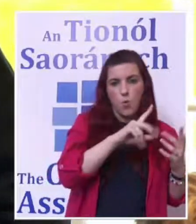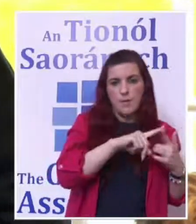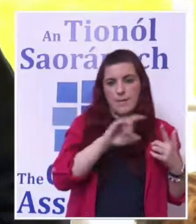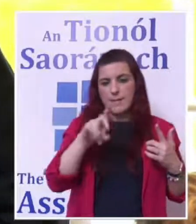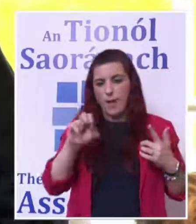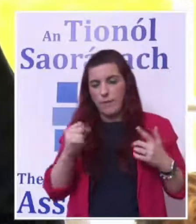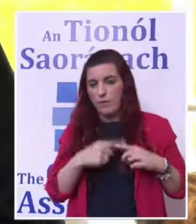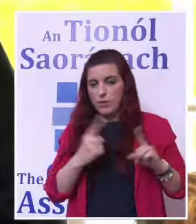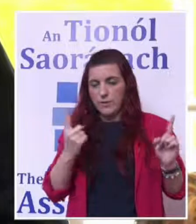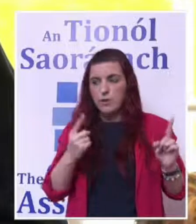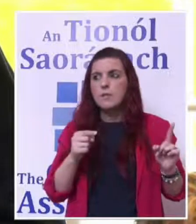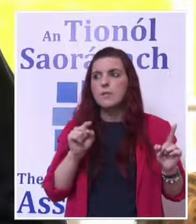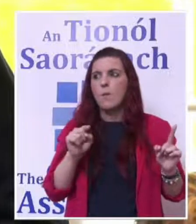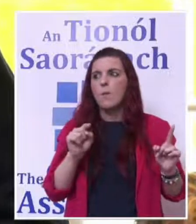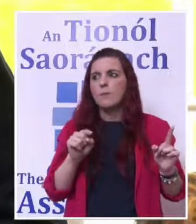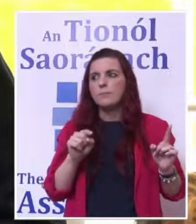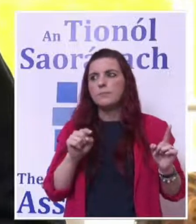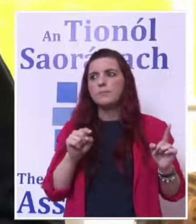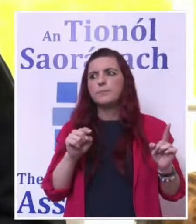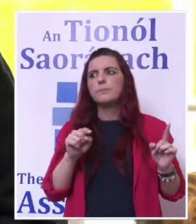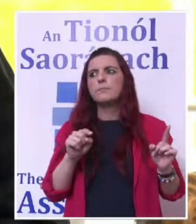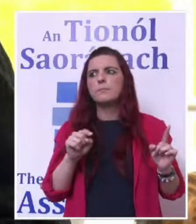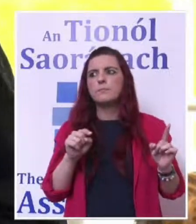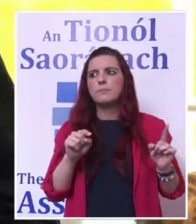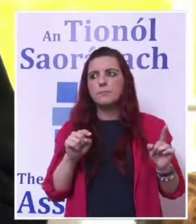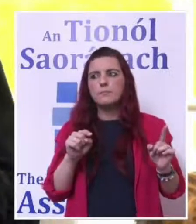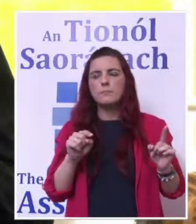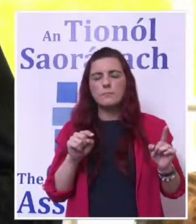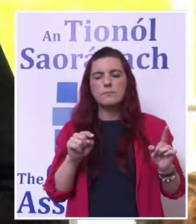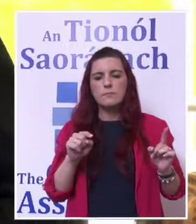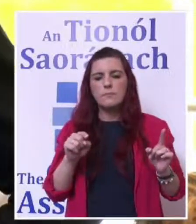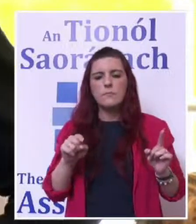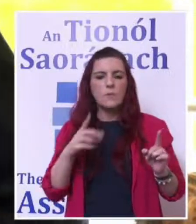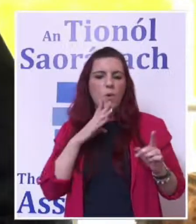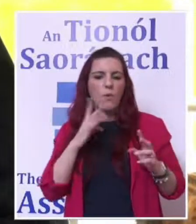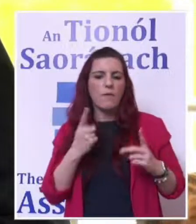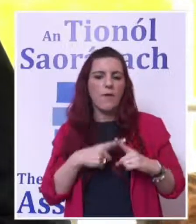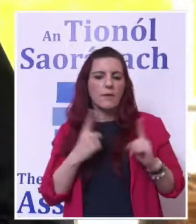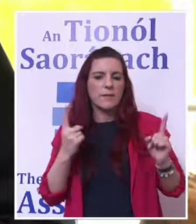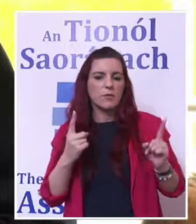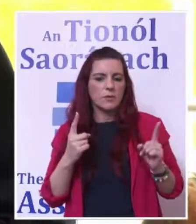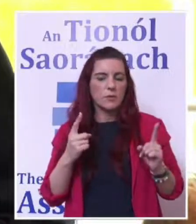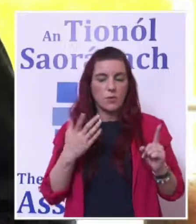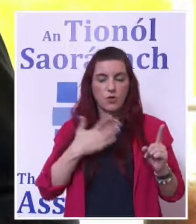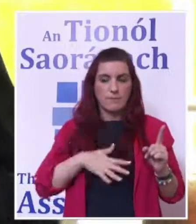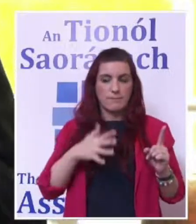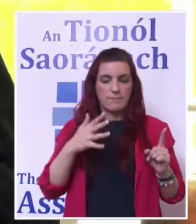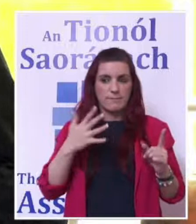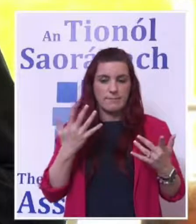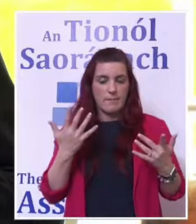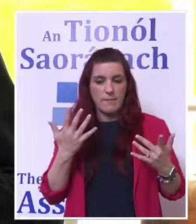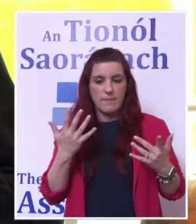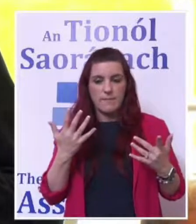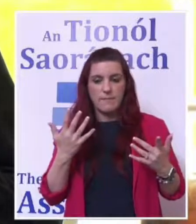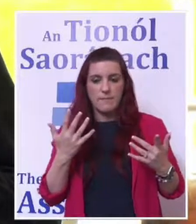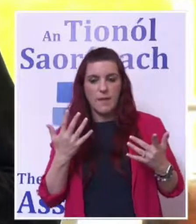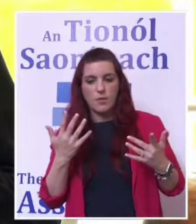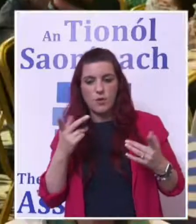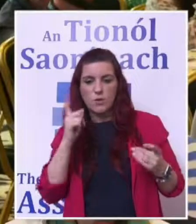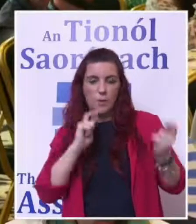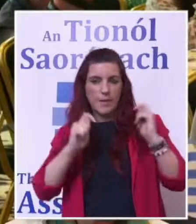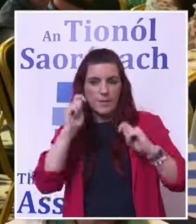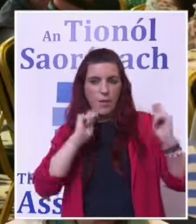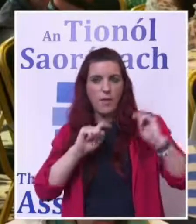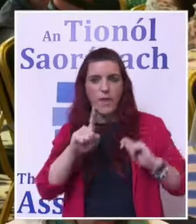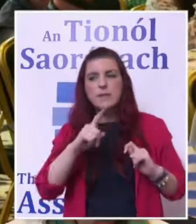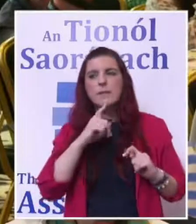Dublin 15, there's significant differences, say, between Blanchetown or Ongar, which is on the Meath boundary. So just to take that into account, that